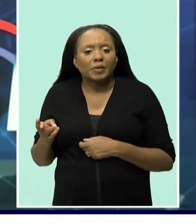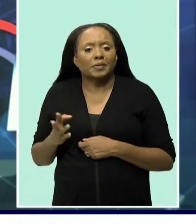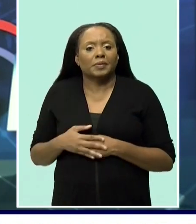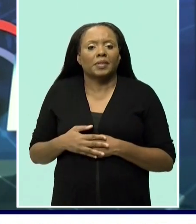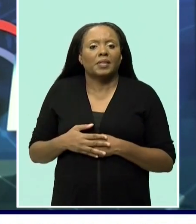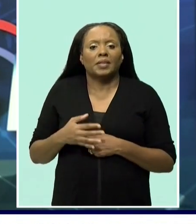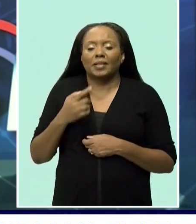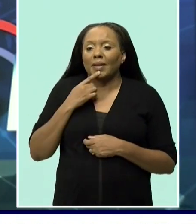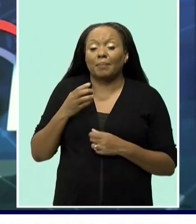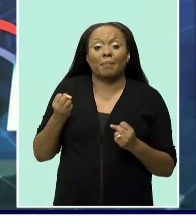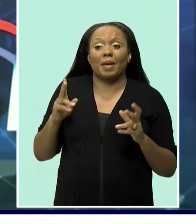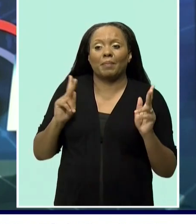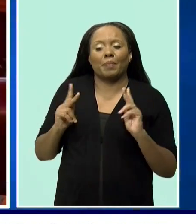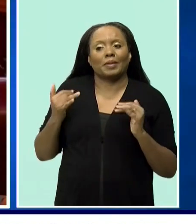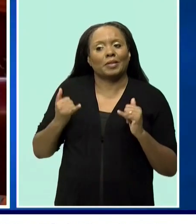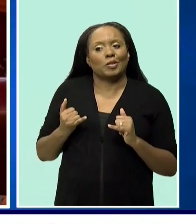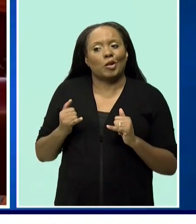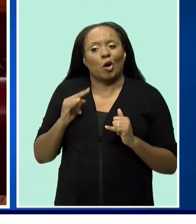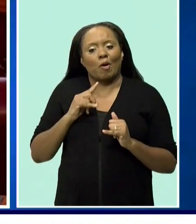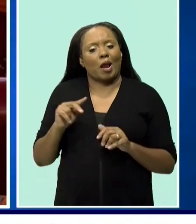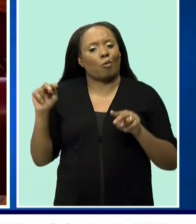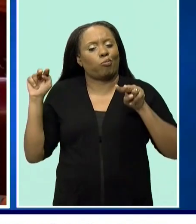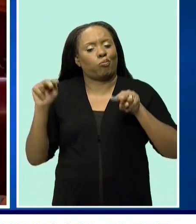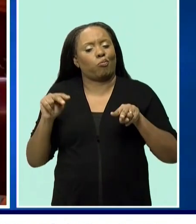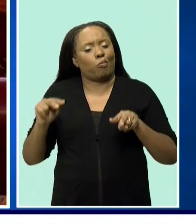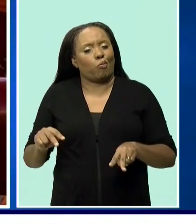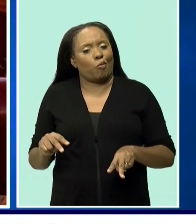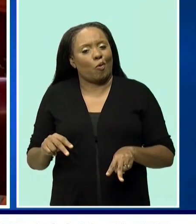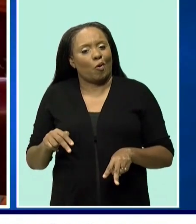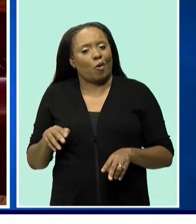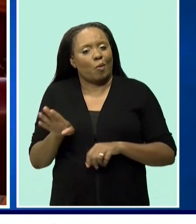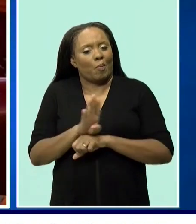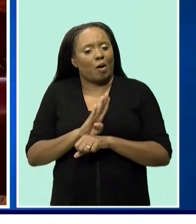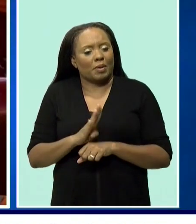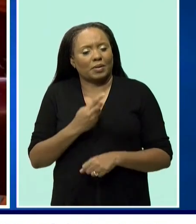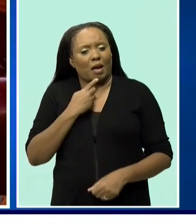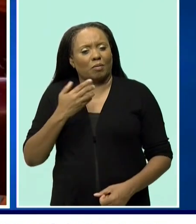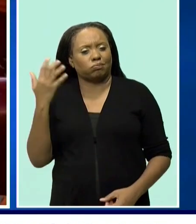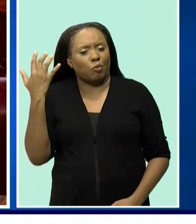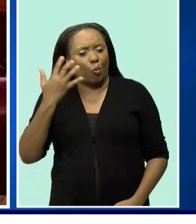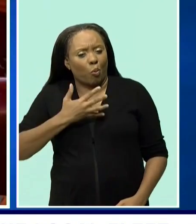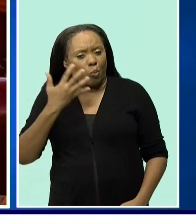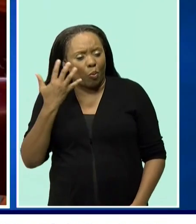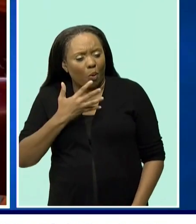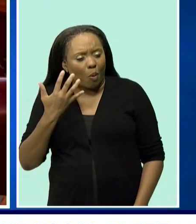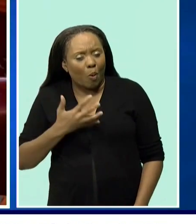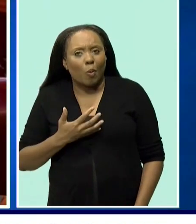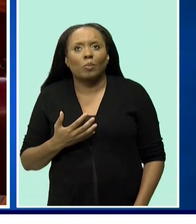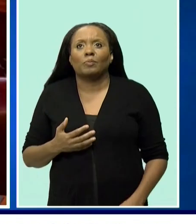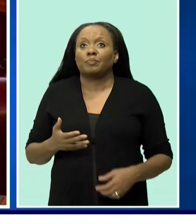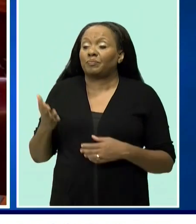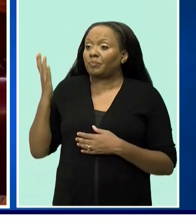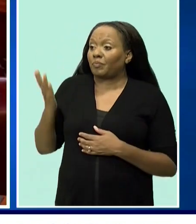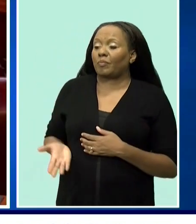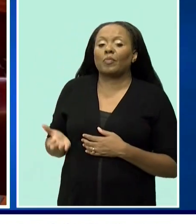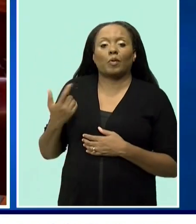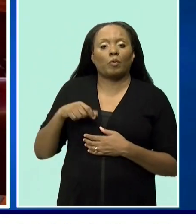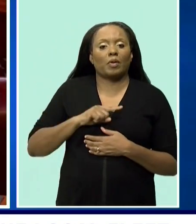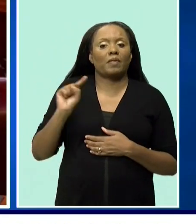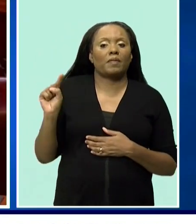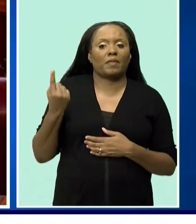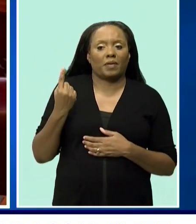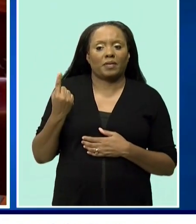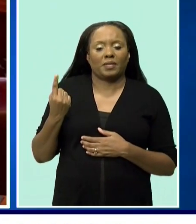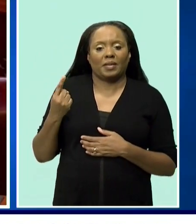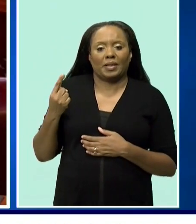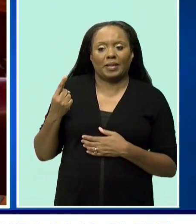region. That has made us the first destination, I believe, in this part of this hemisphere that has such a substantial